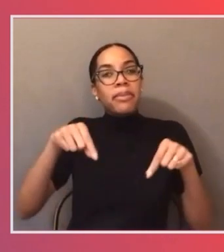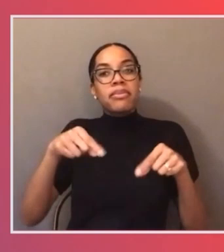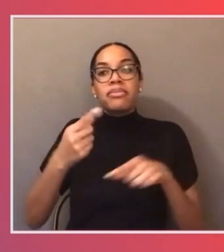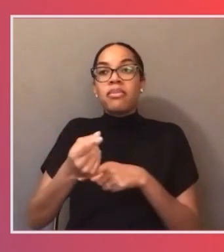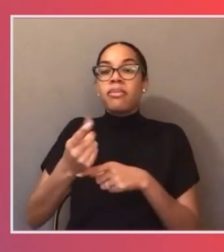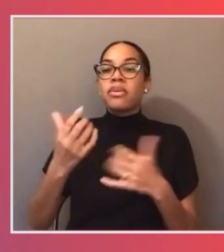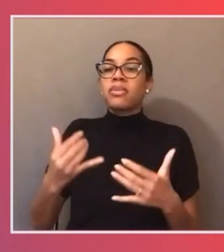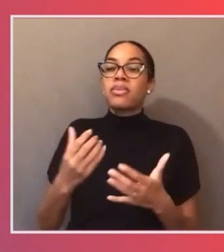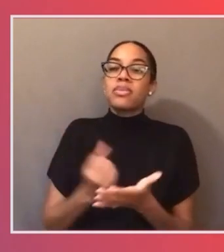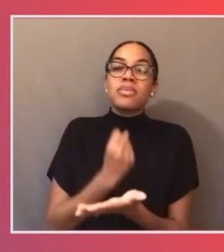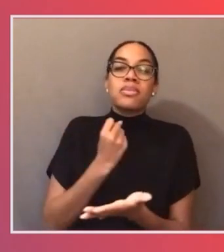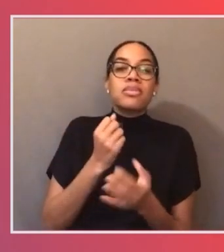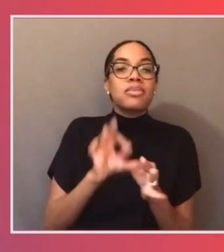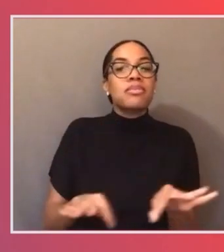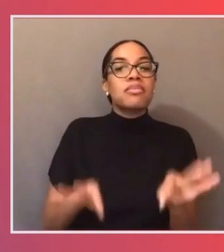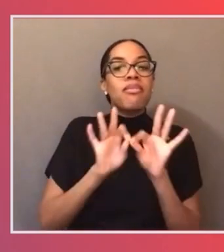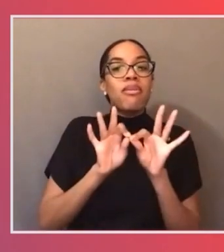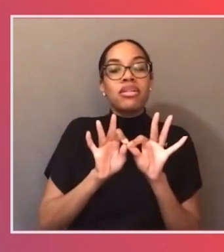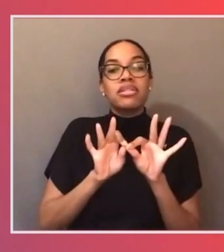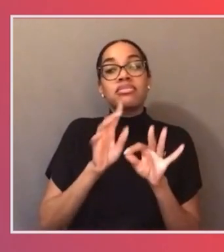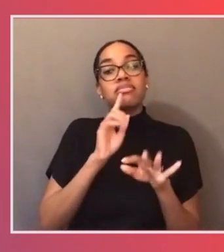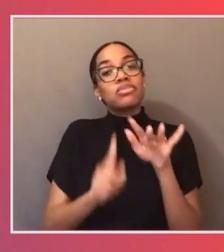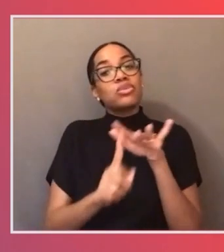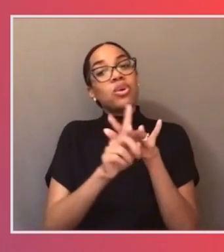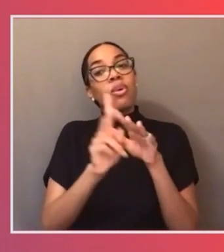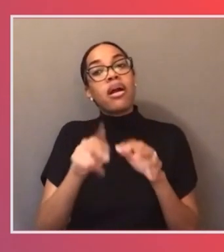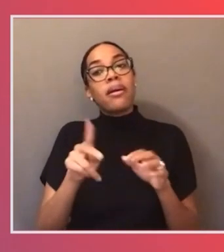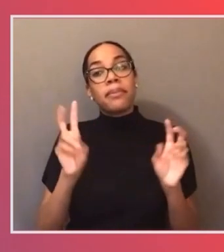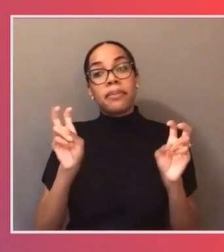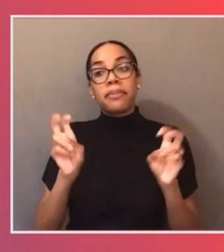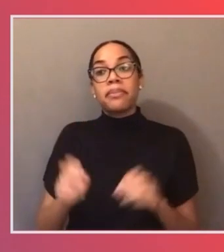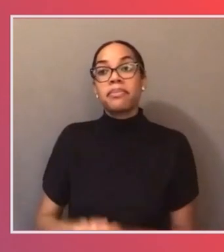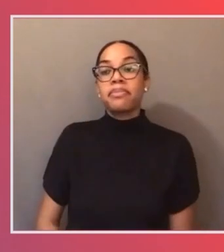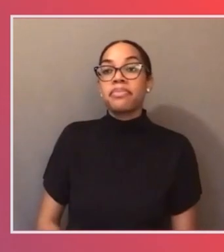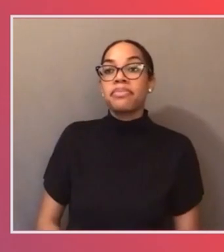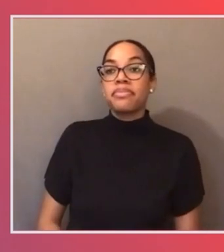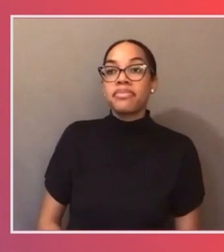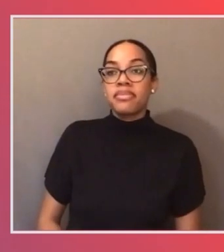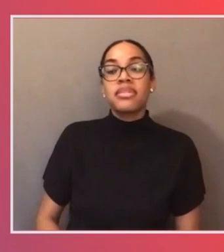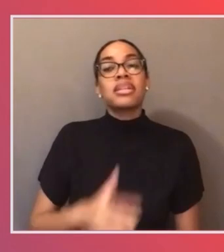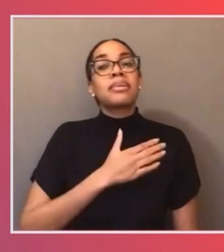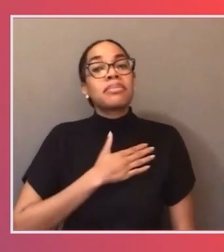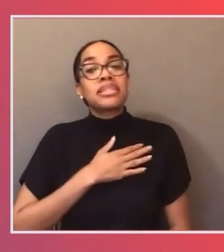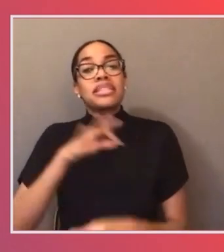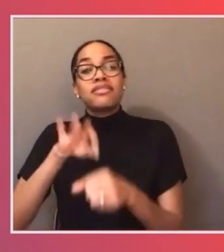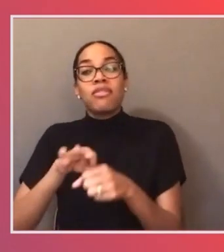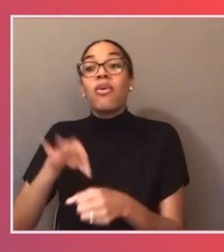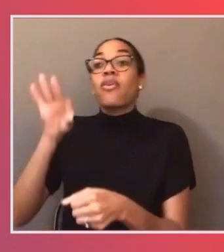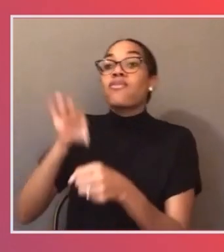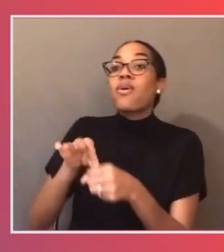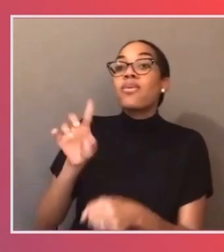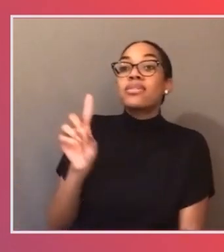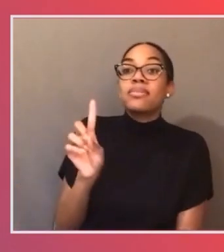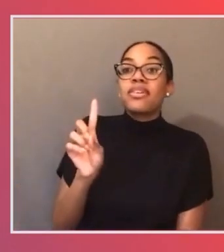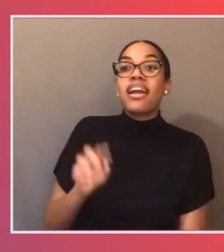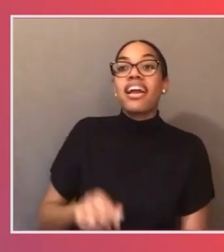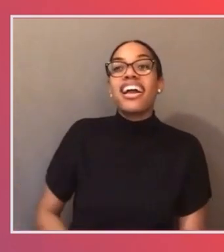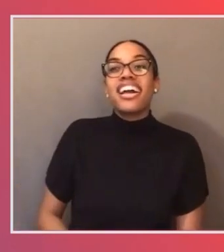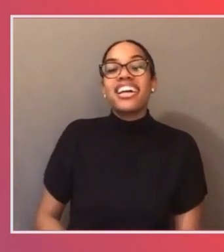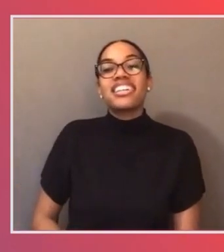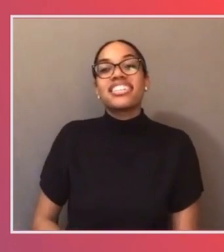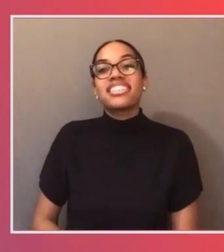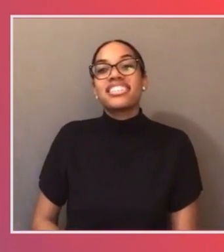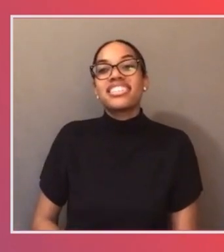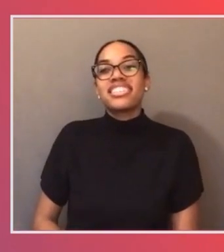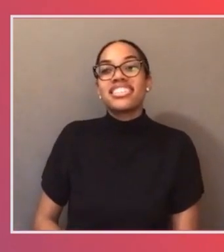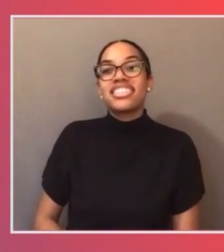up. Please vote. Vote. Democrat. Please vote. Please vote. Democrat. Straight down the ticket.